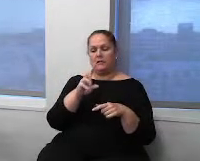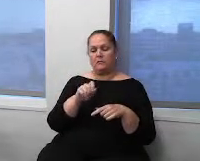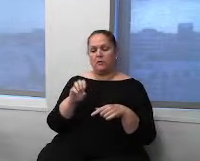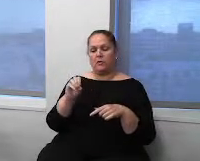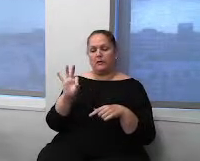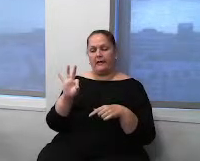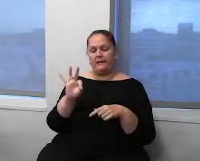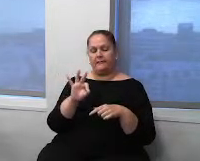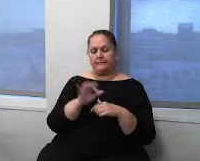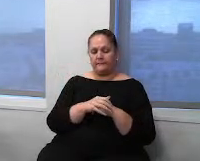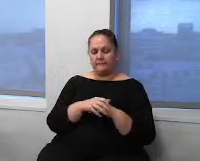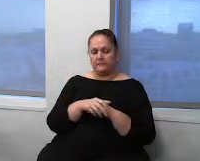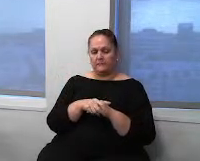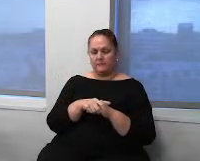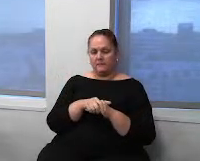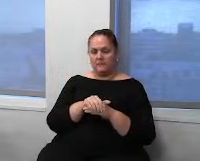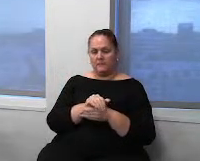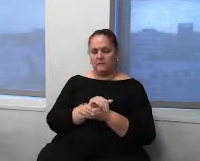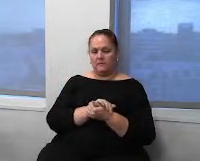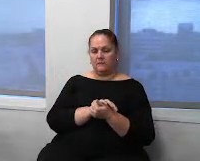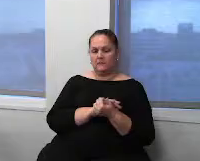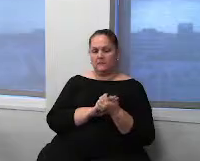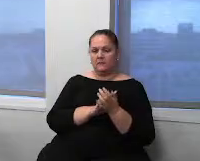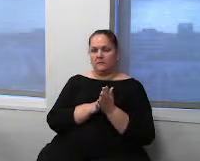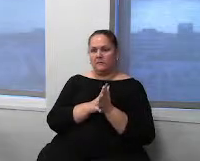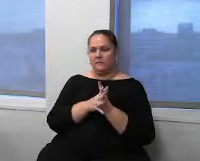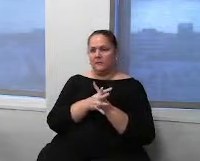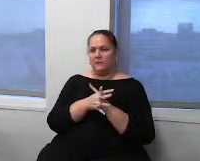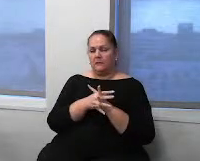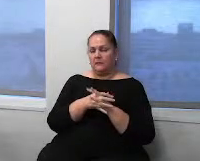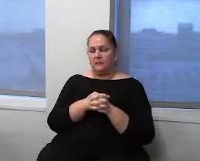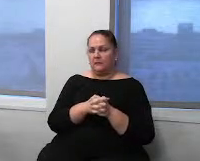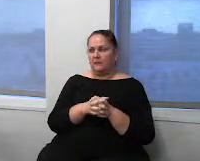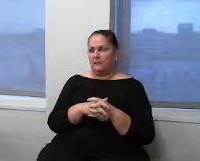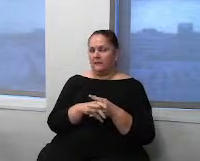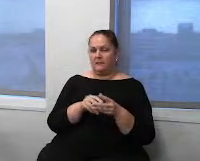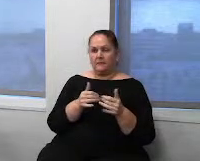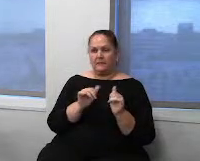So now we're on 6.09. I asked to be pulled up.